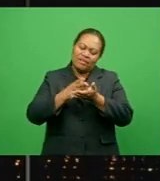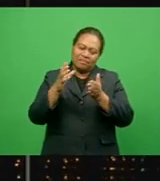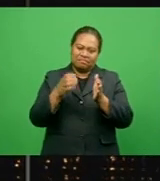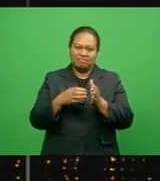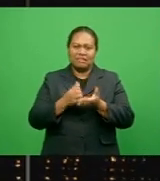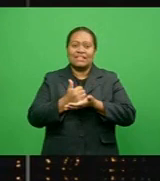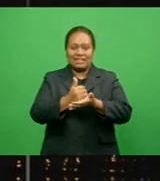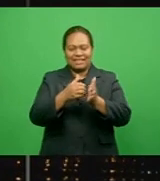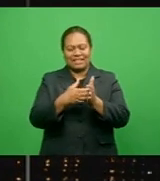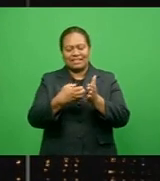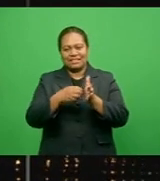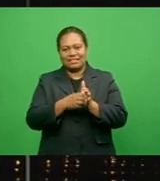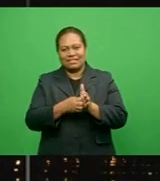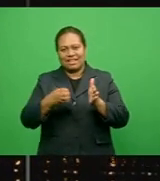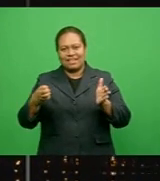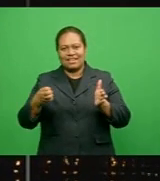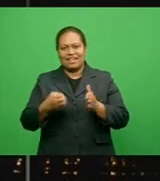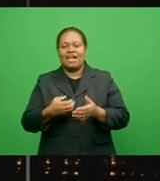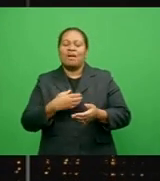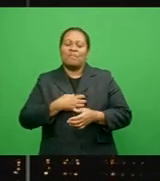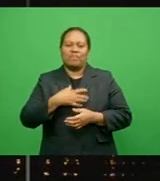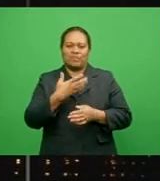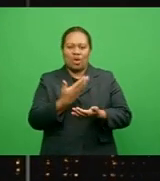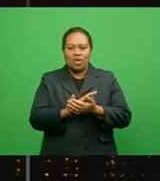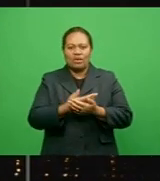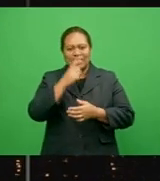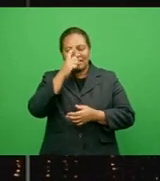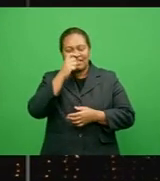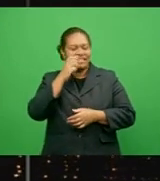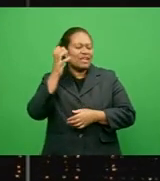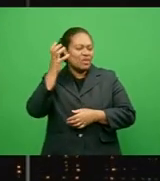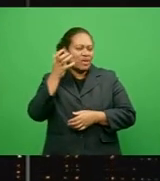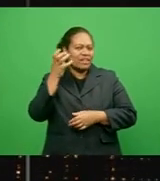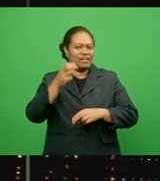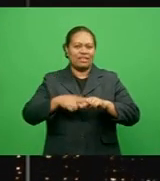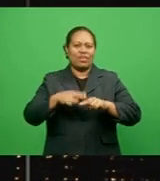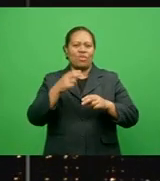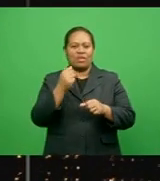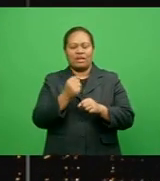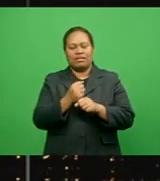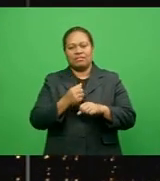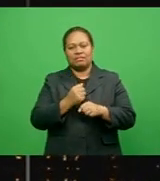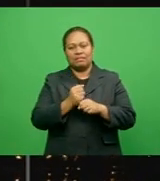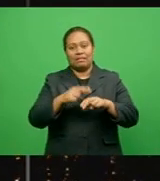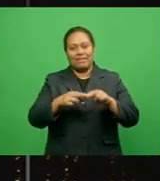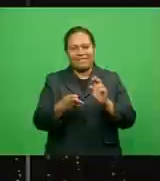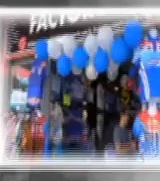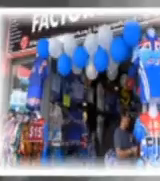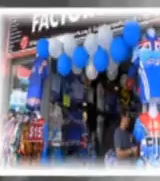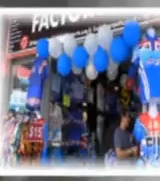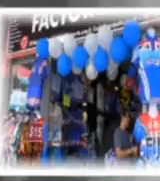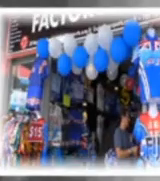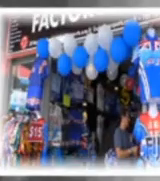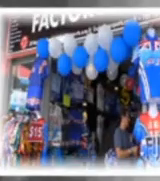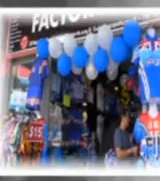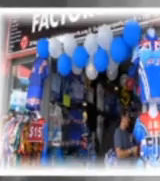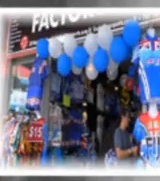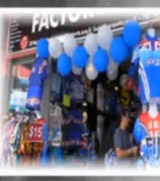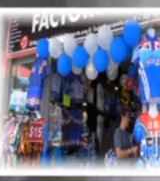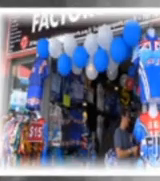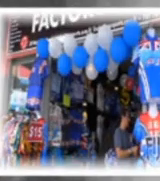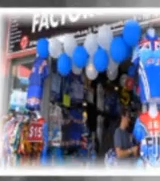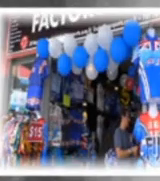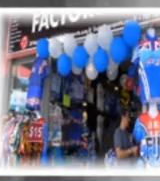extended. For these stories and others, tune in daily to our sister radio station Gold FM. Our poll question we're asking, will Suva on sale